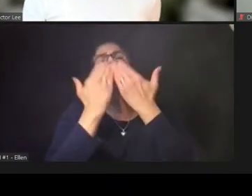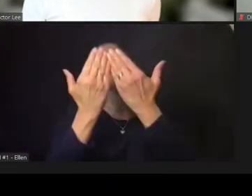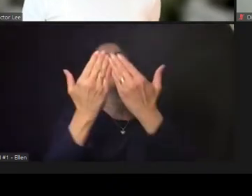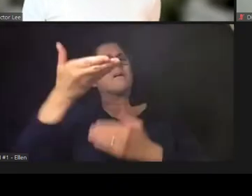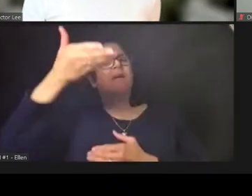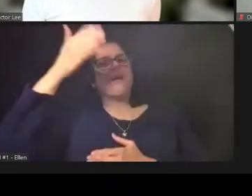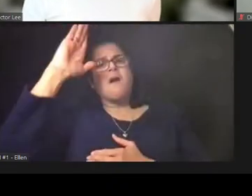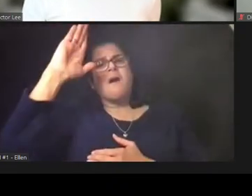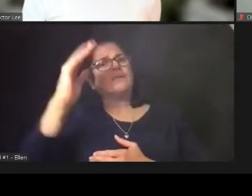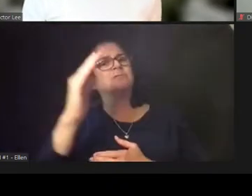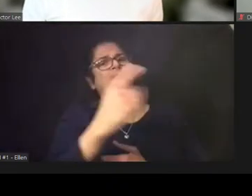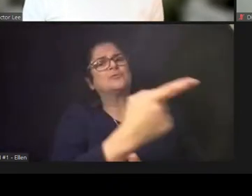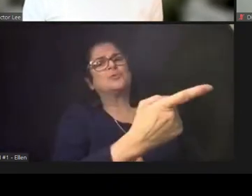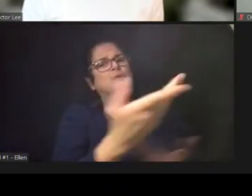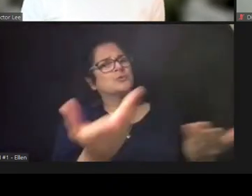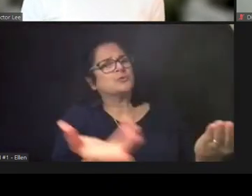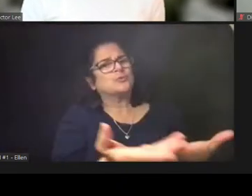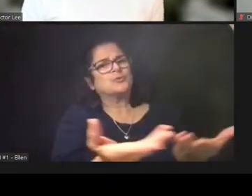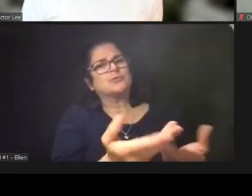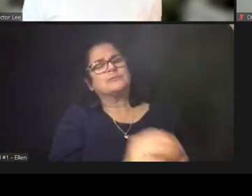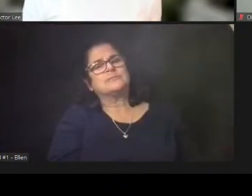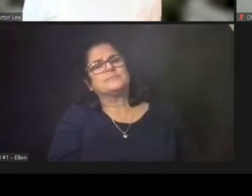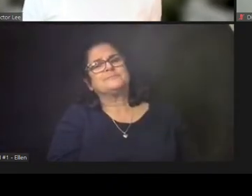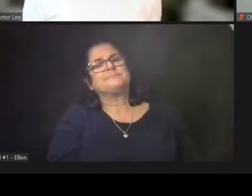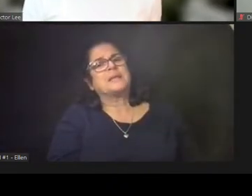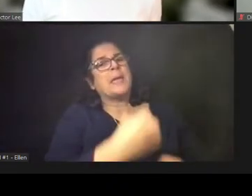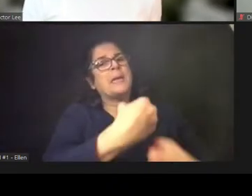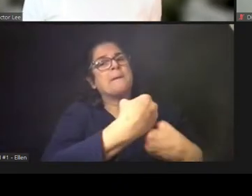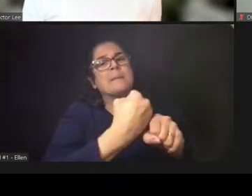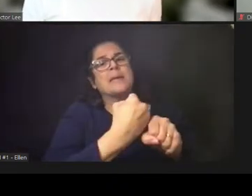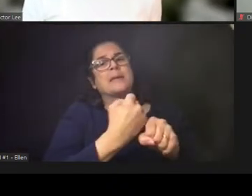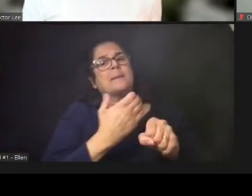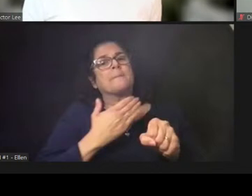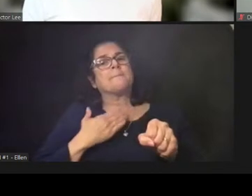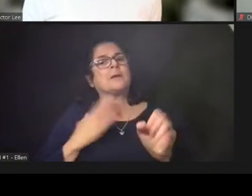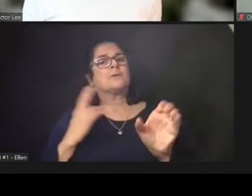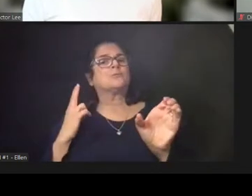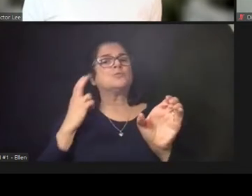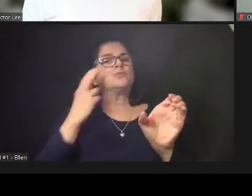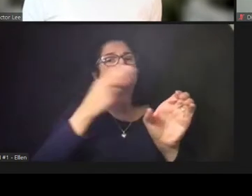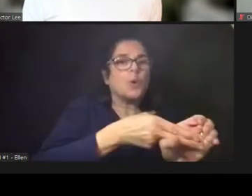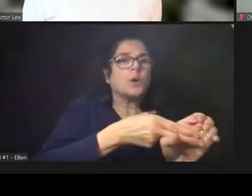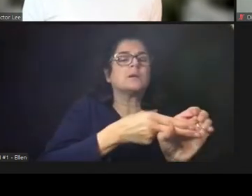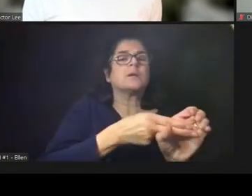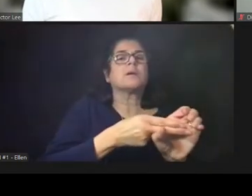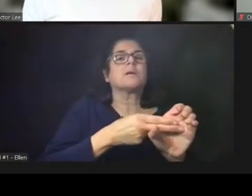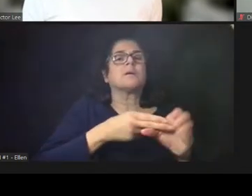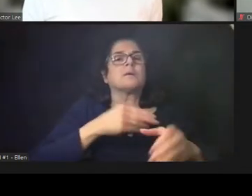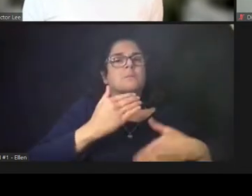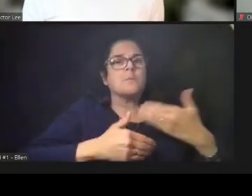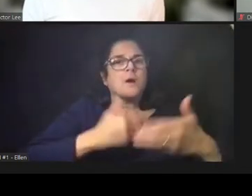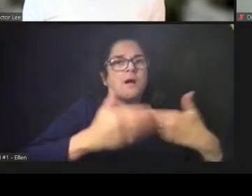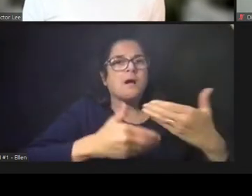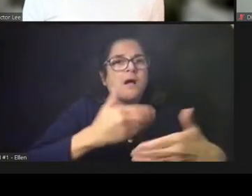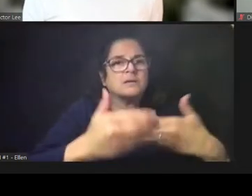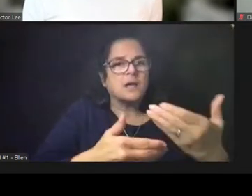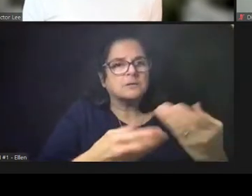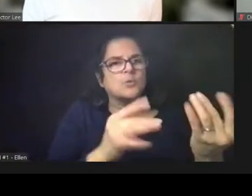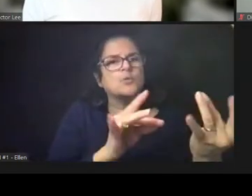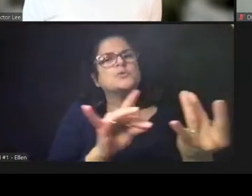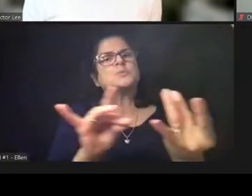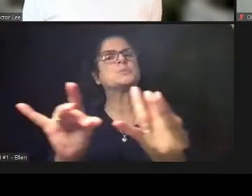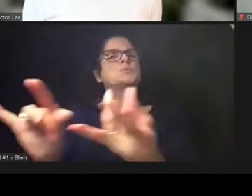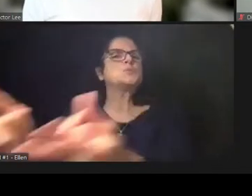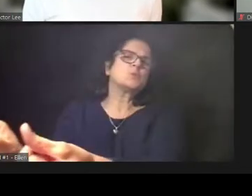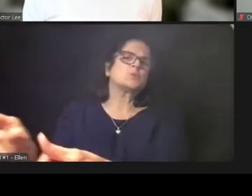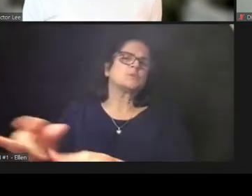You indeed made my transition onto the board a smooth one. And you've